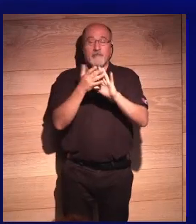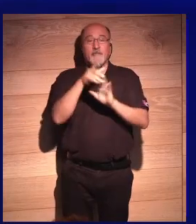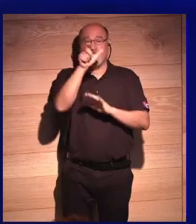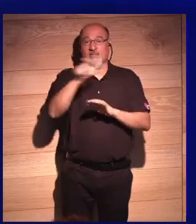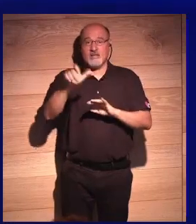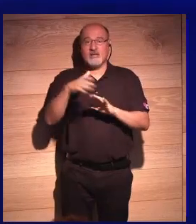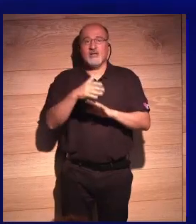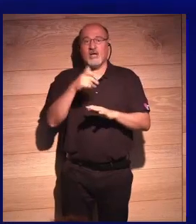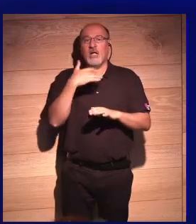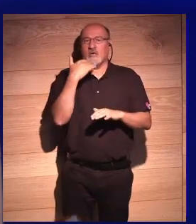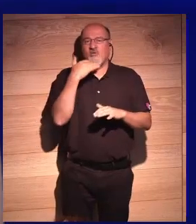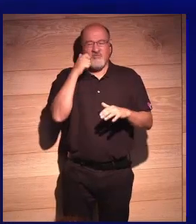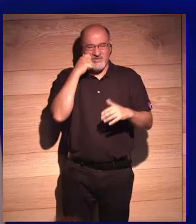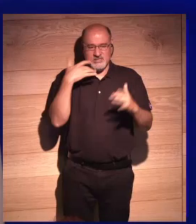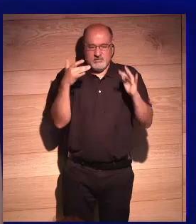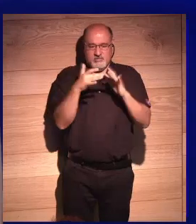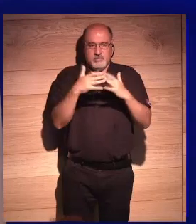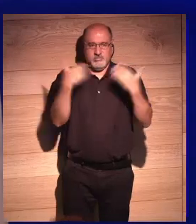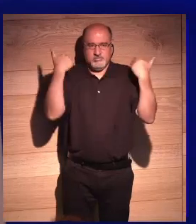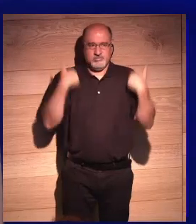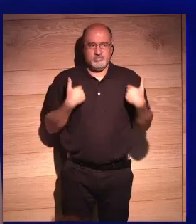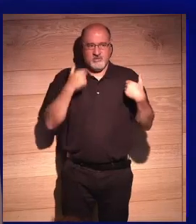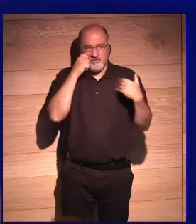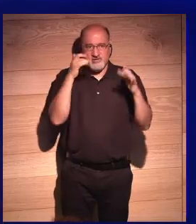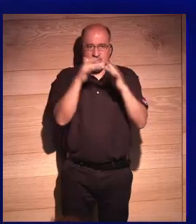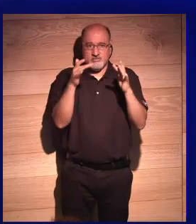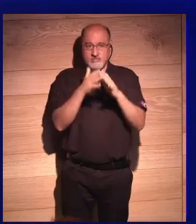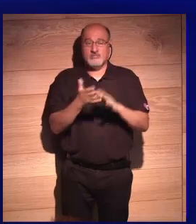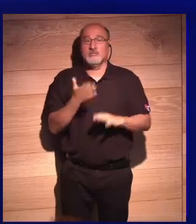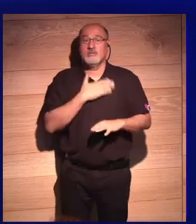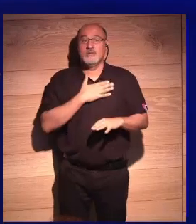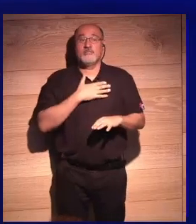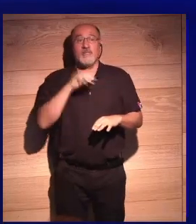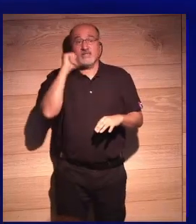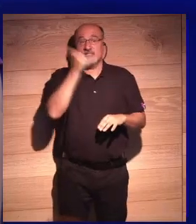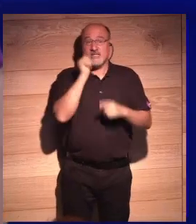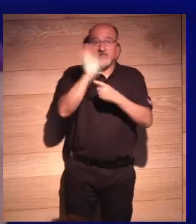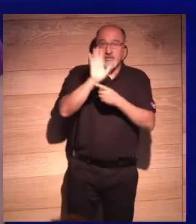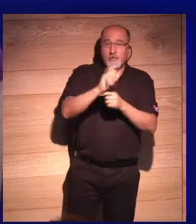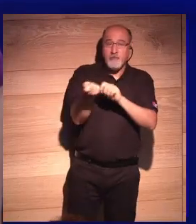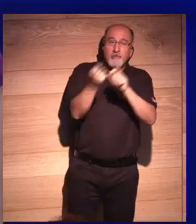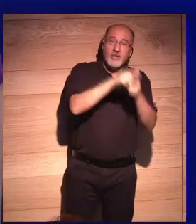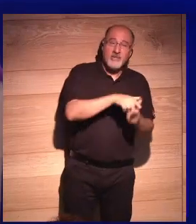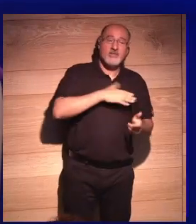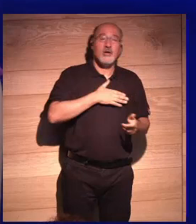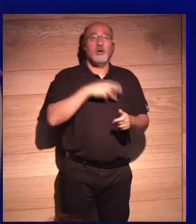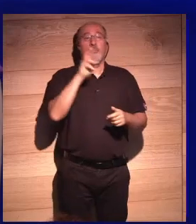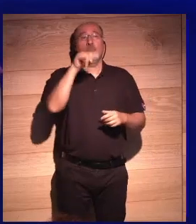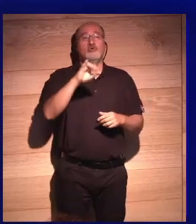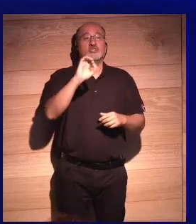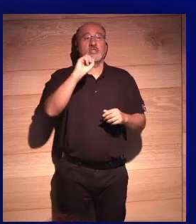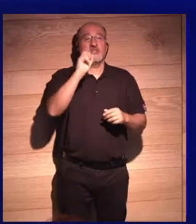regarding living a different social experience with other people, with physical touch, if you